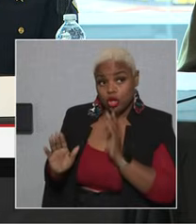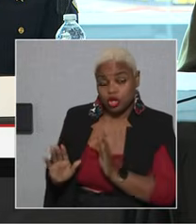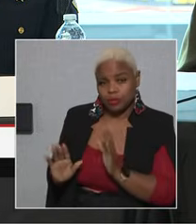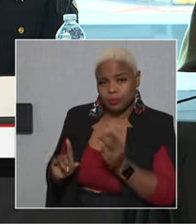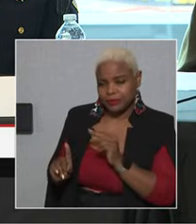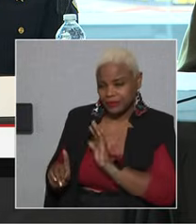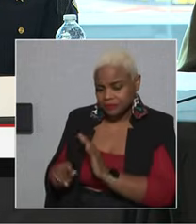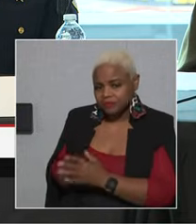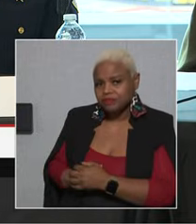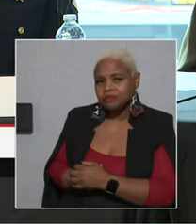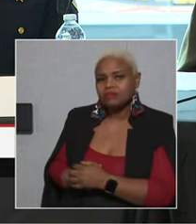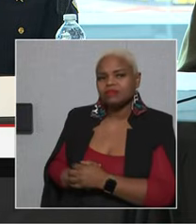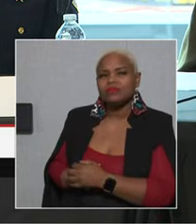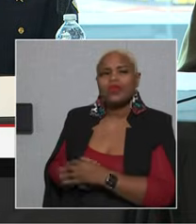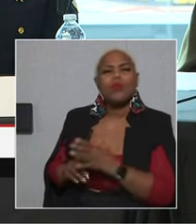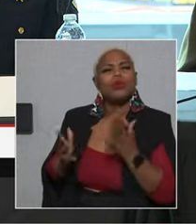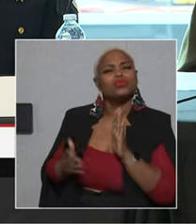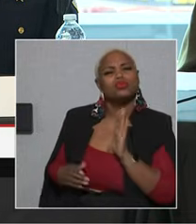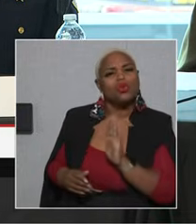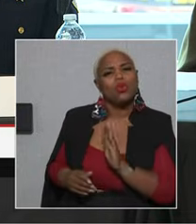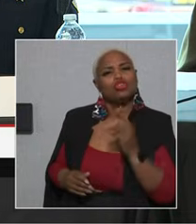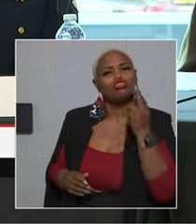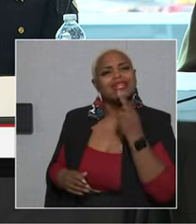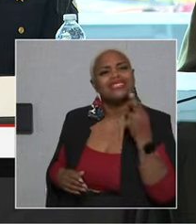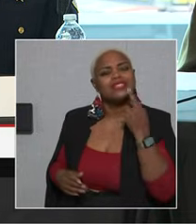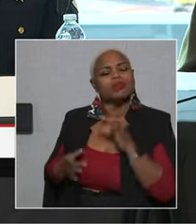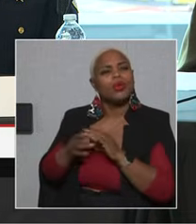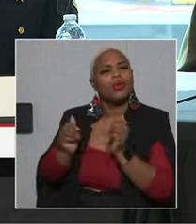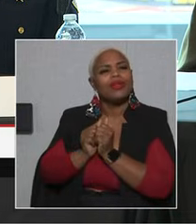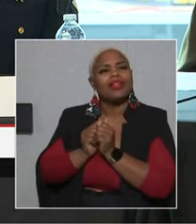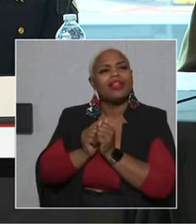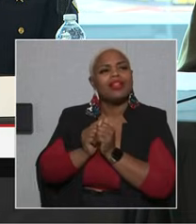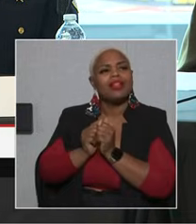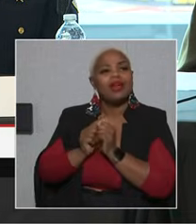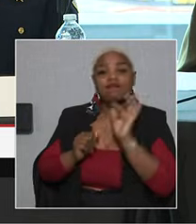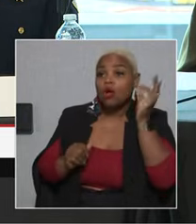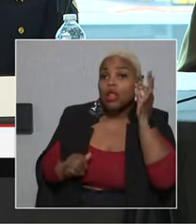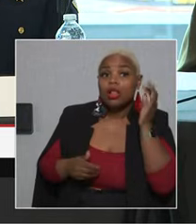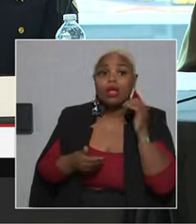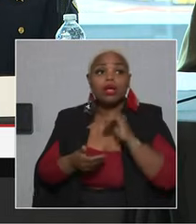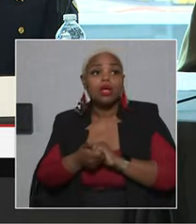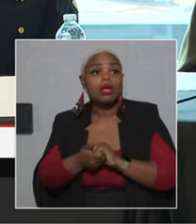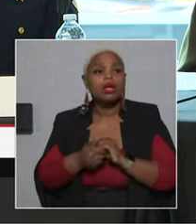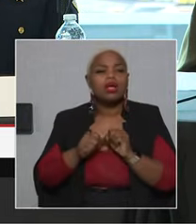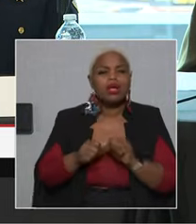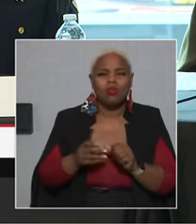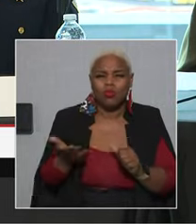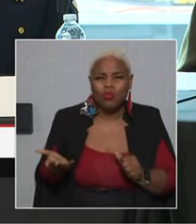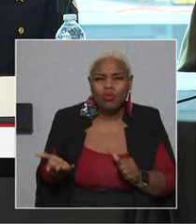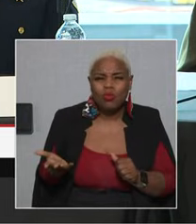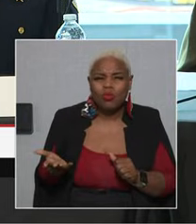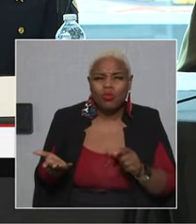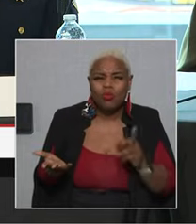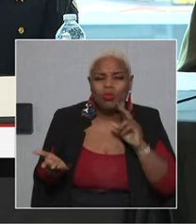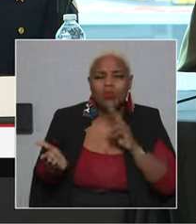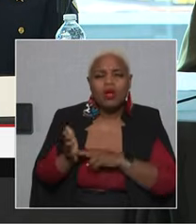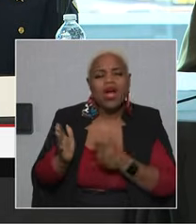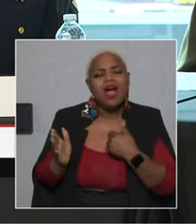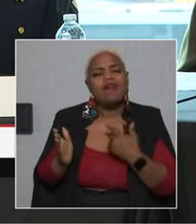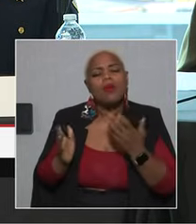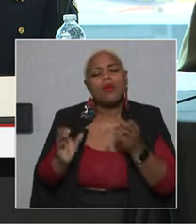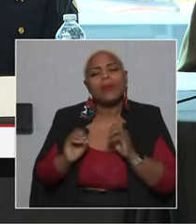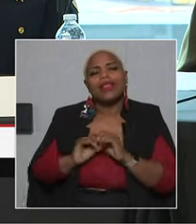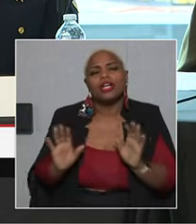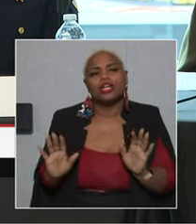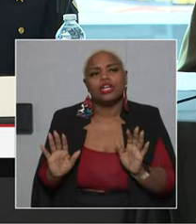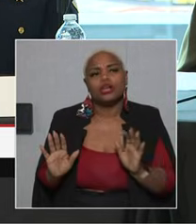What was the whole rationale in continuing that relationship? And I'm very clear, as Deputy Mayor